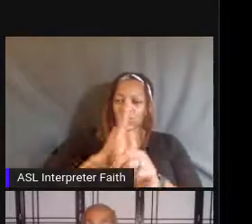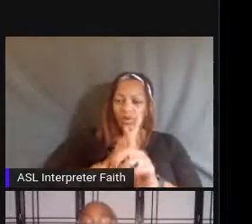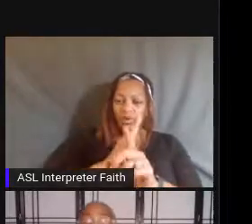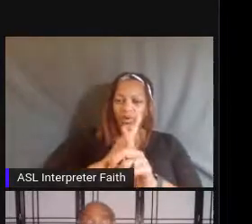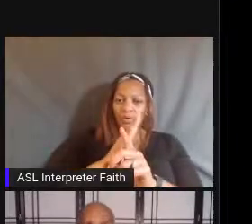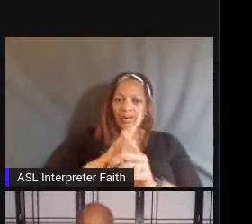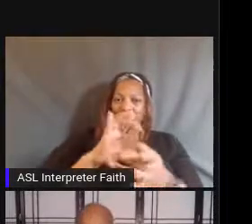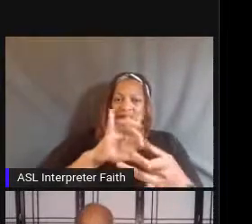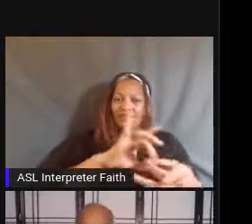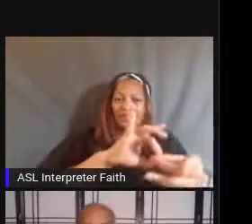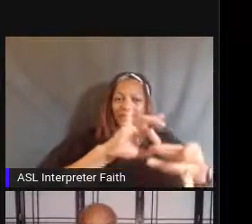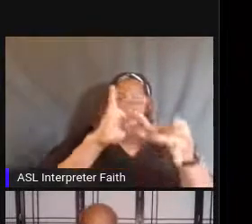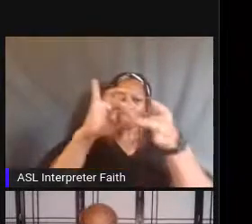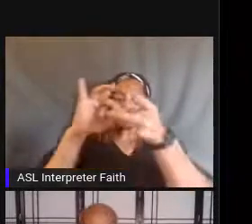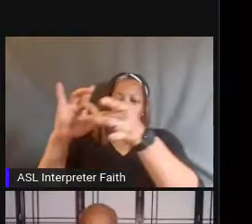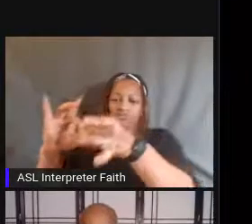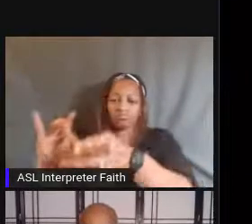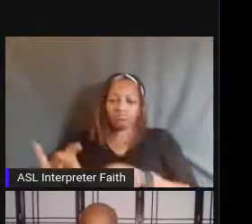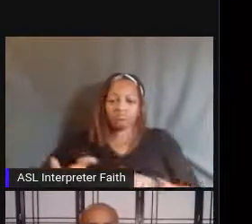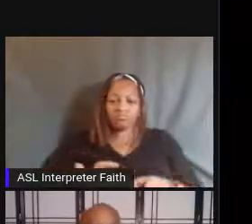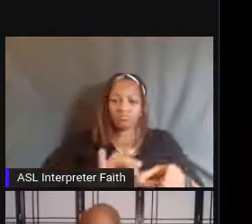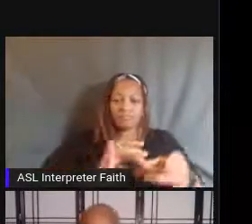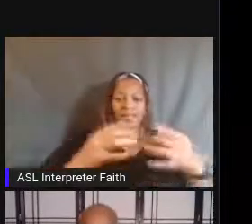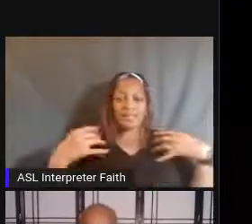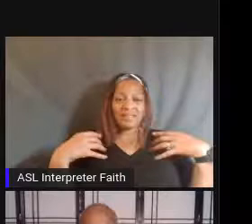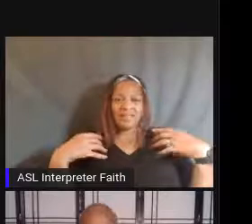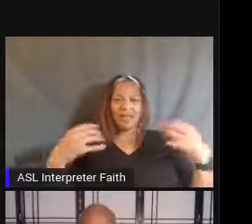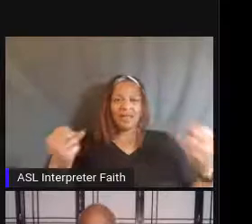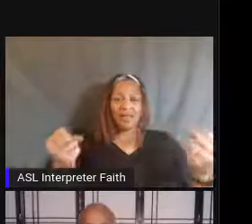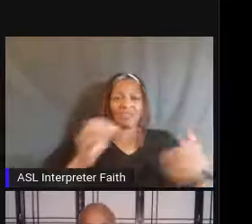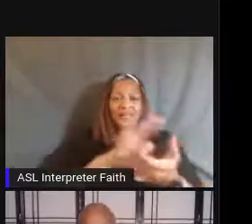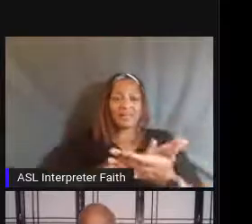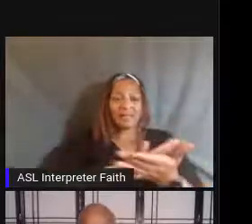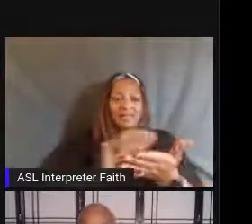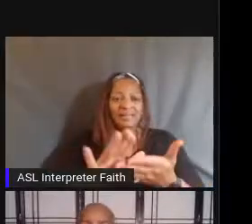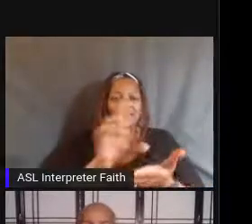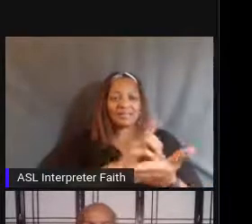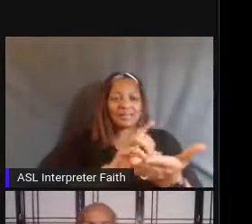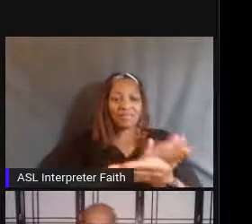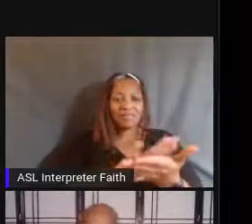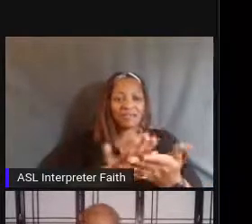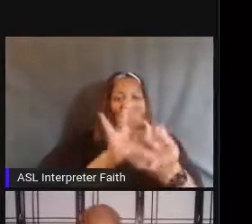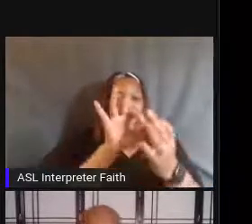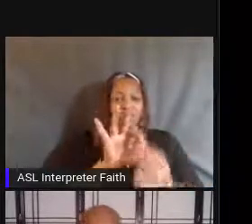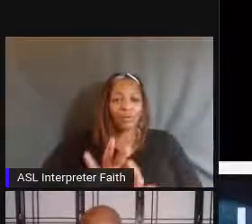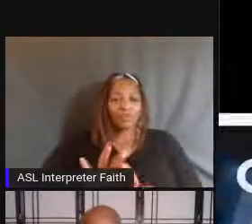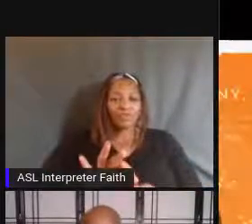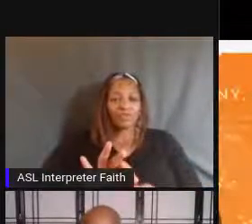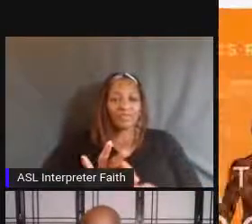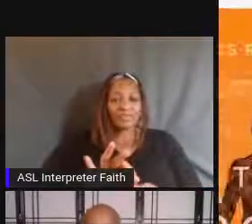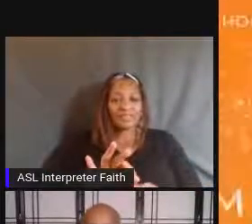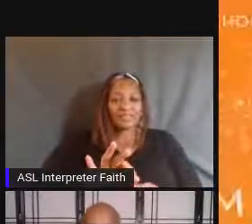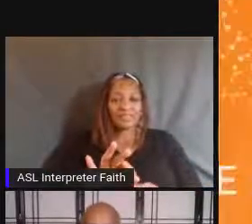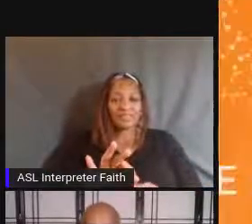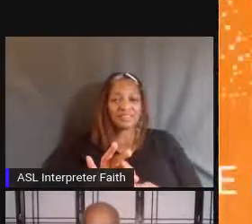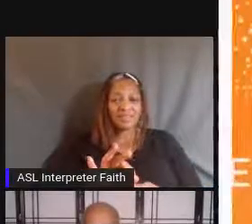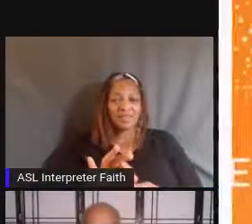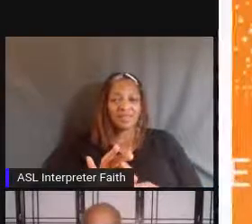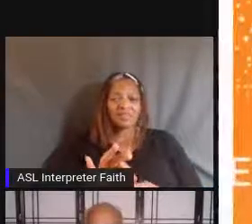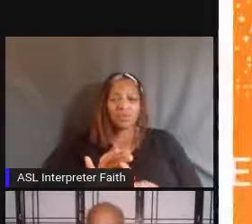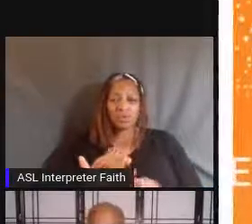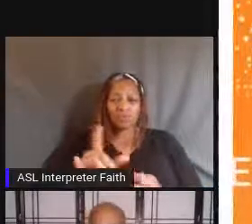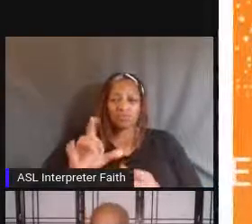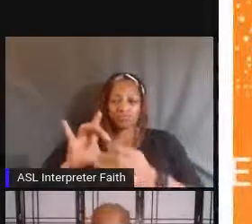Bring the healthy cellular structure, the clean, the divine, the perfect cellular structure into your mind's